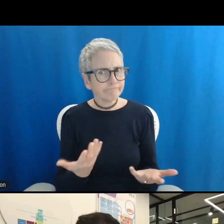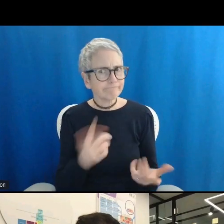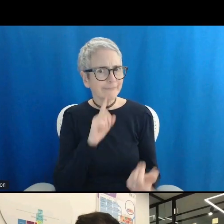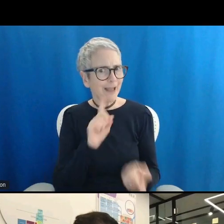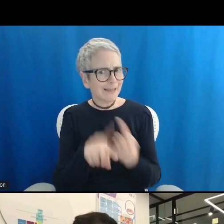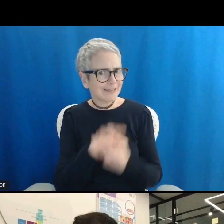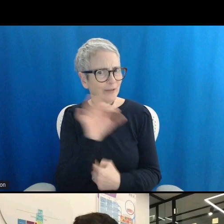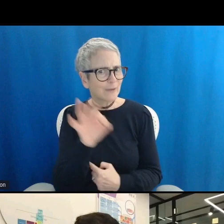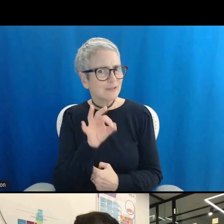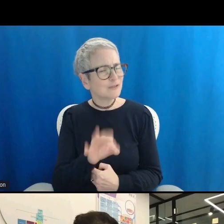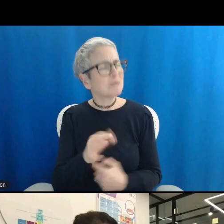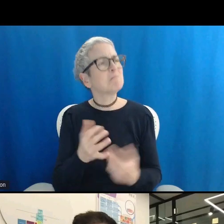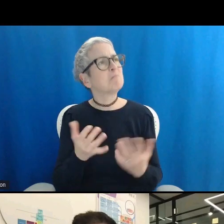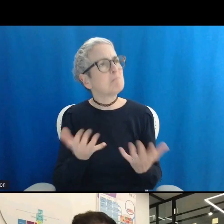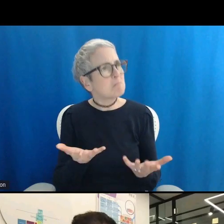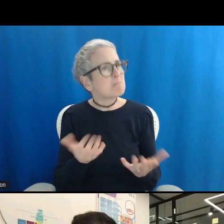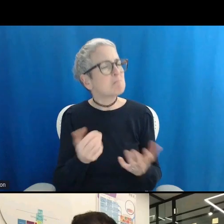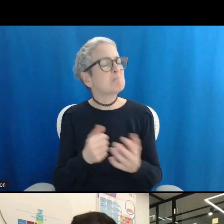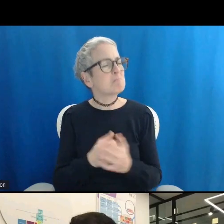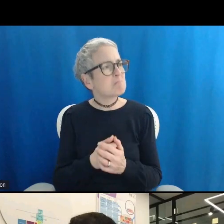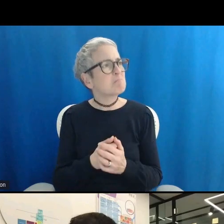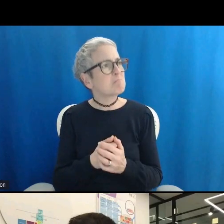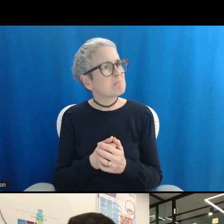of accessibility and inclusion,